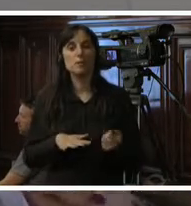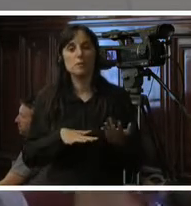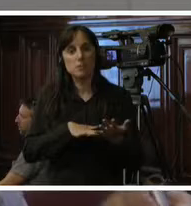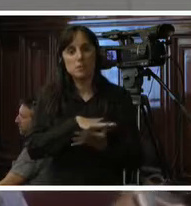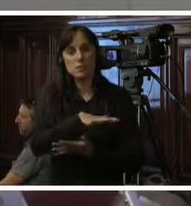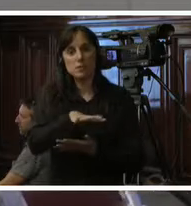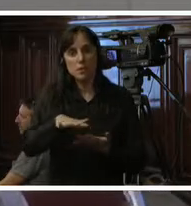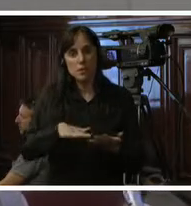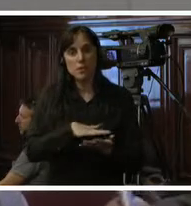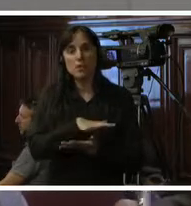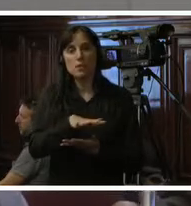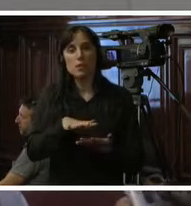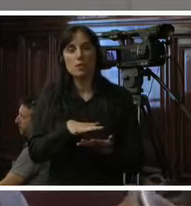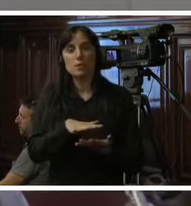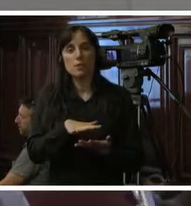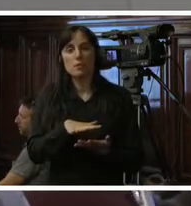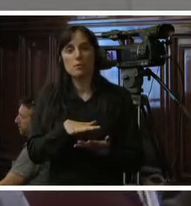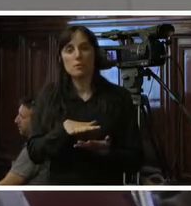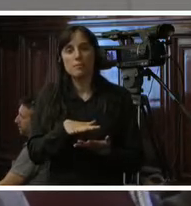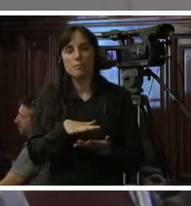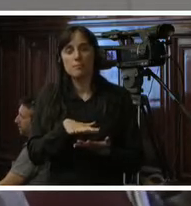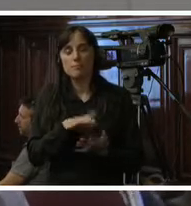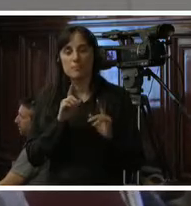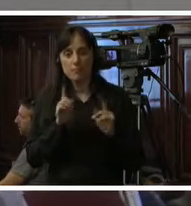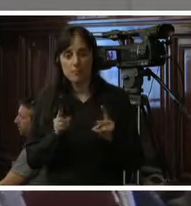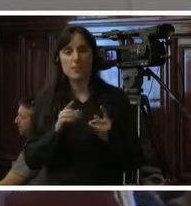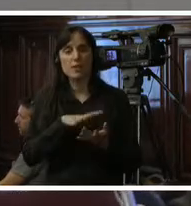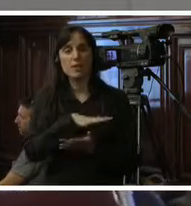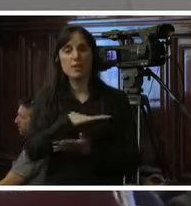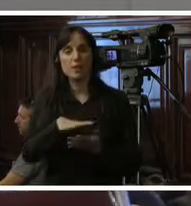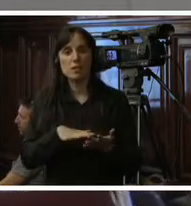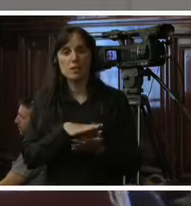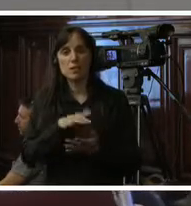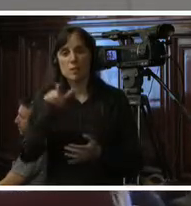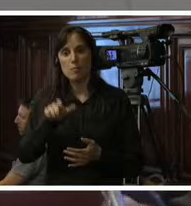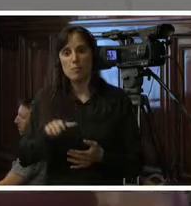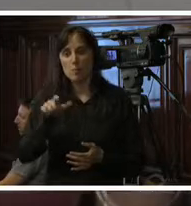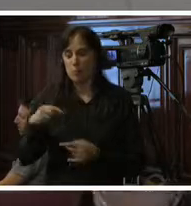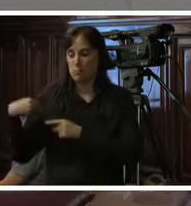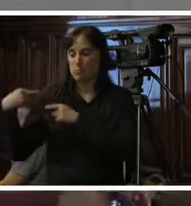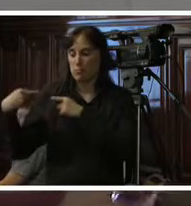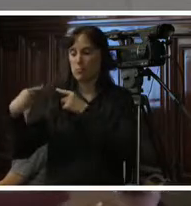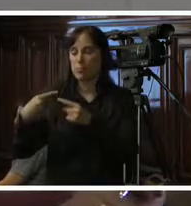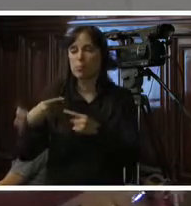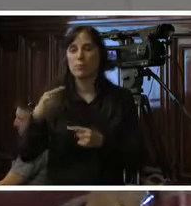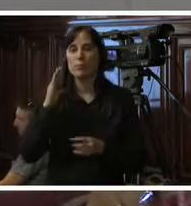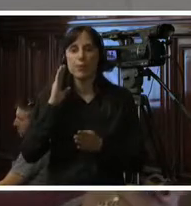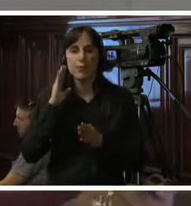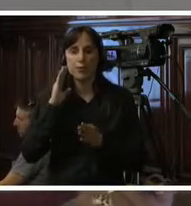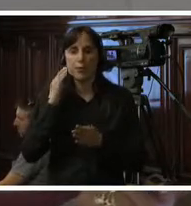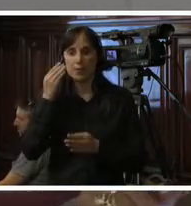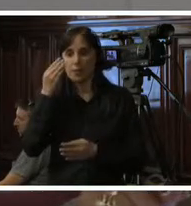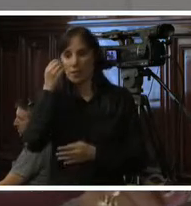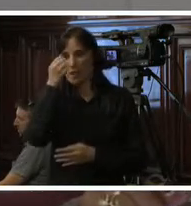situations of indigenous persons, Afro-descendants, rural women, and